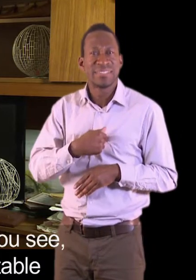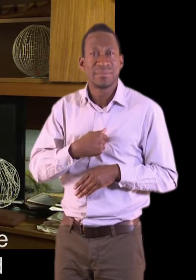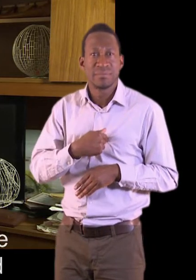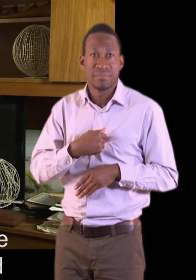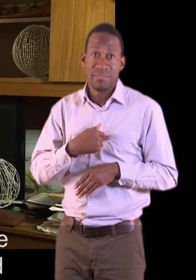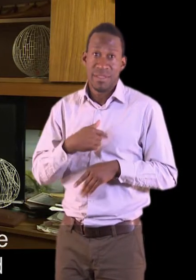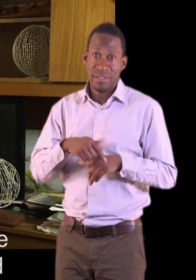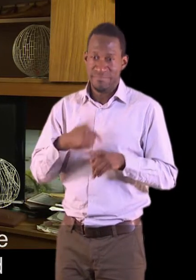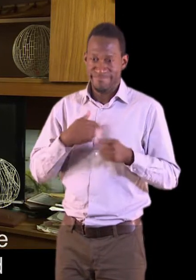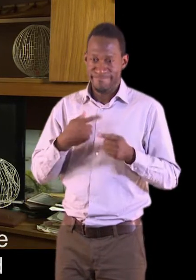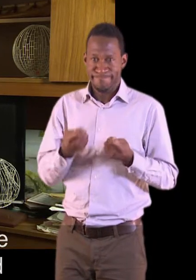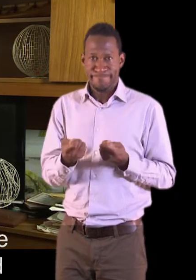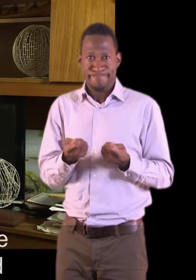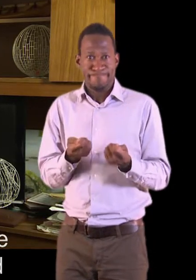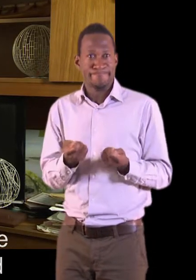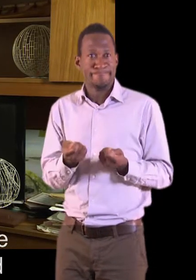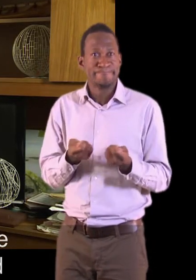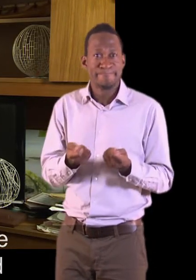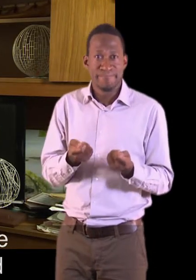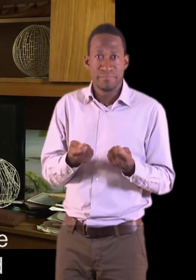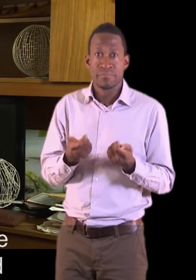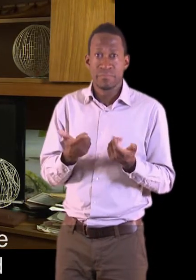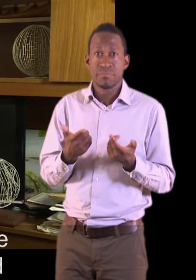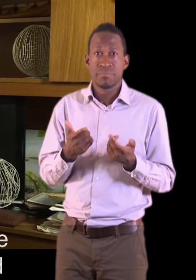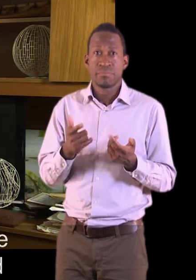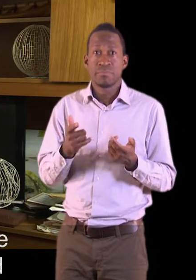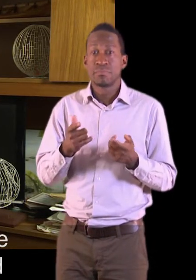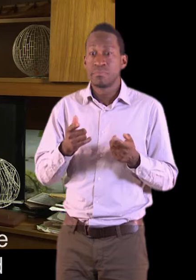table, and all the boys were down either side, and there were 5